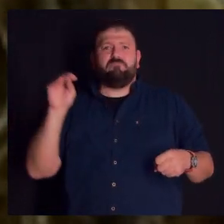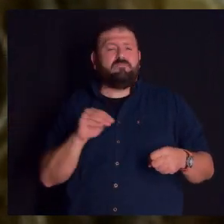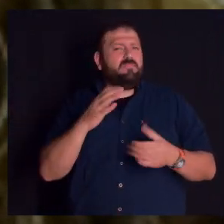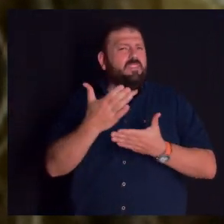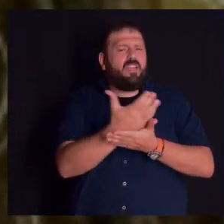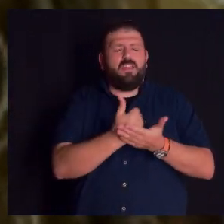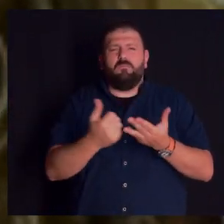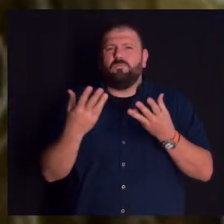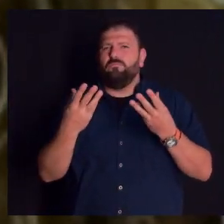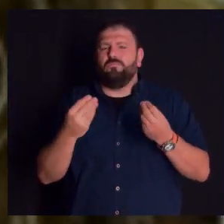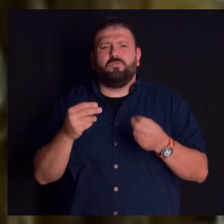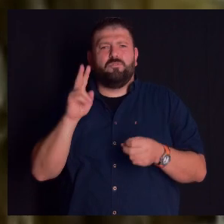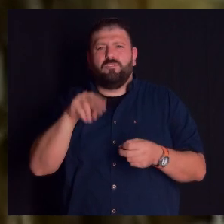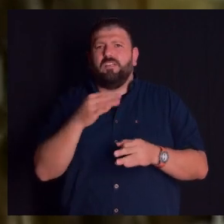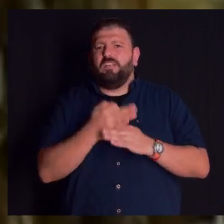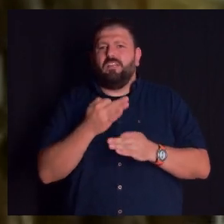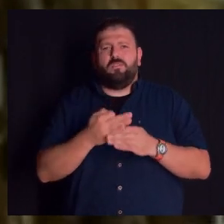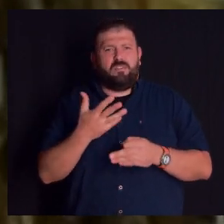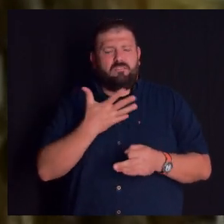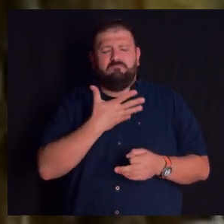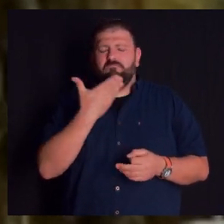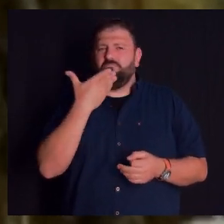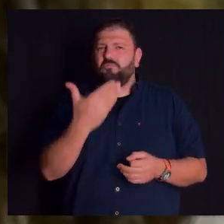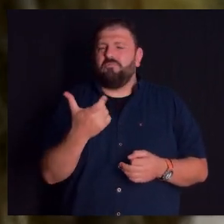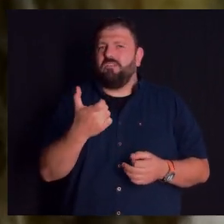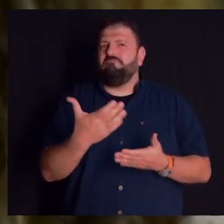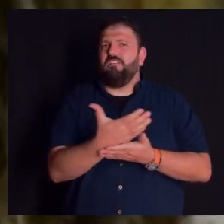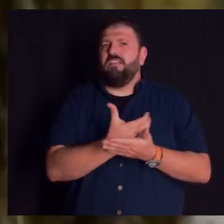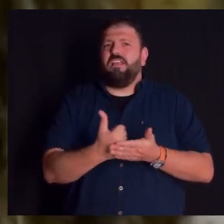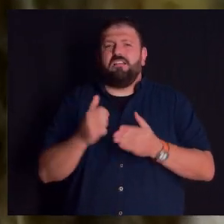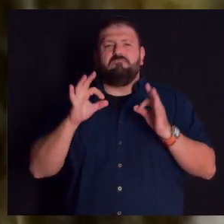travels for more than 12 countries, and we have